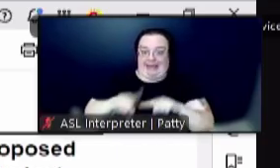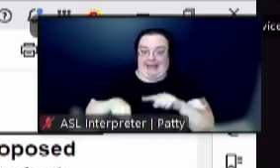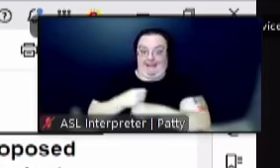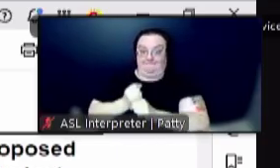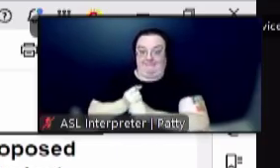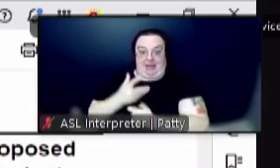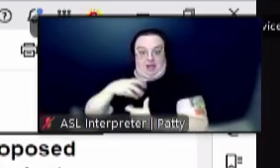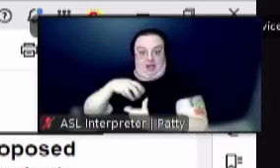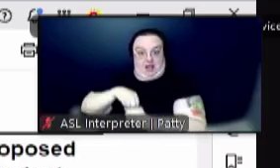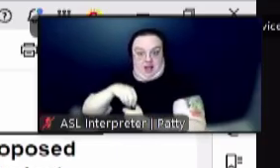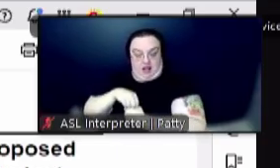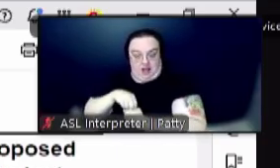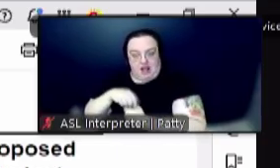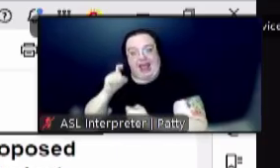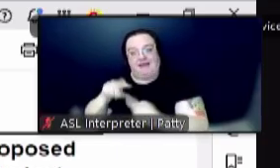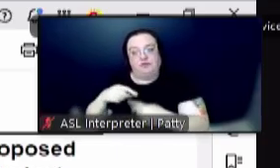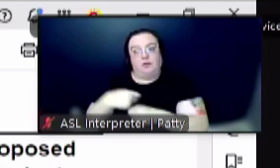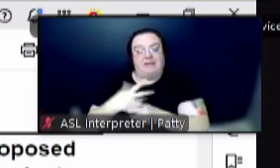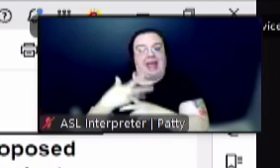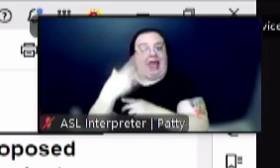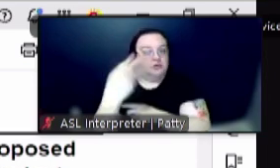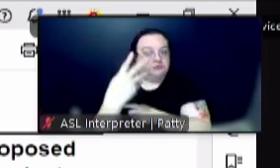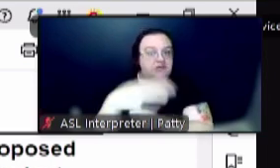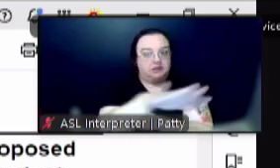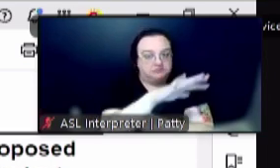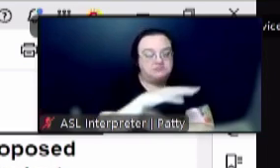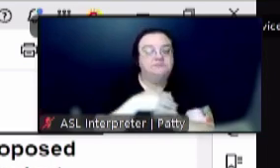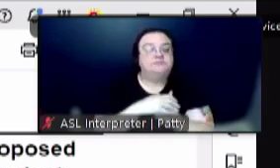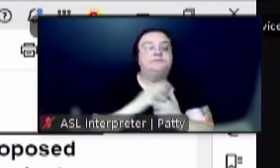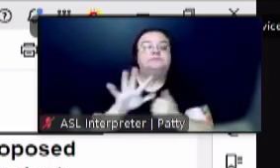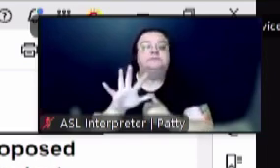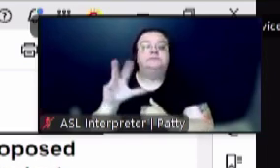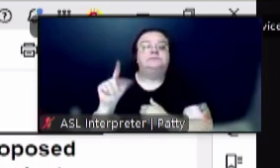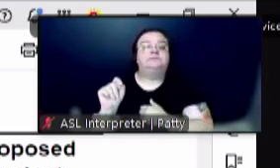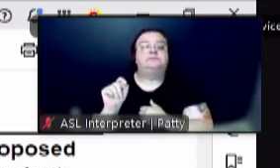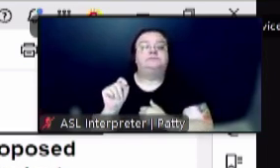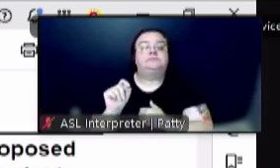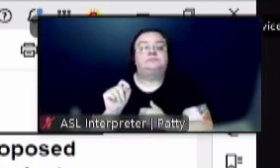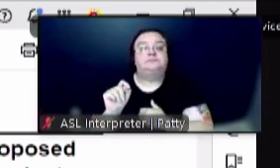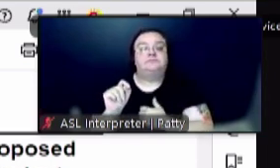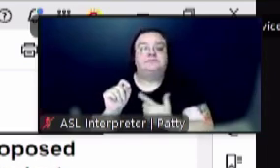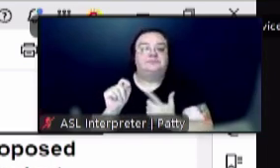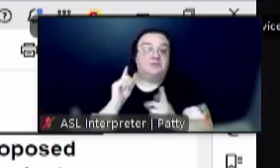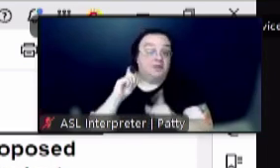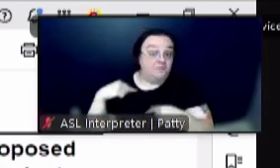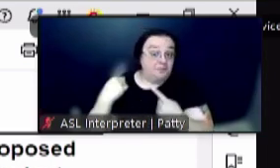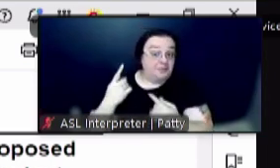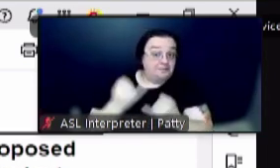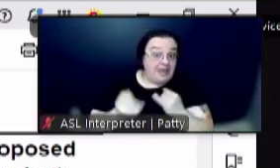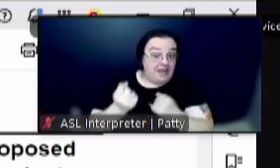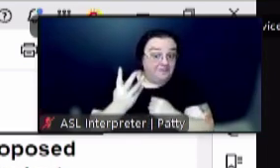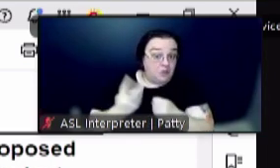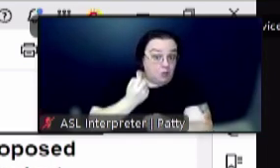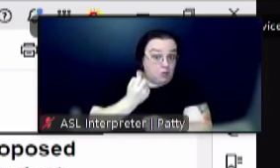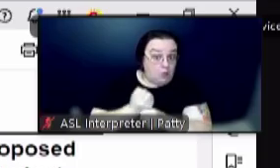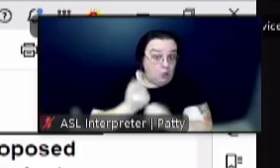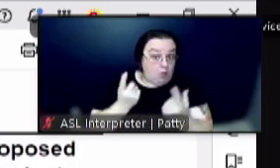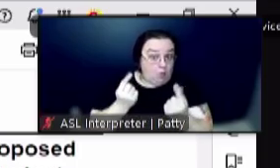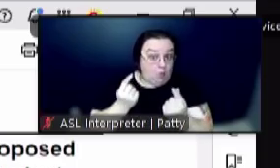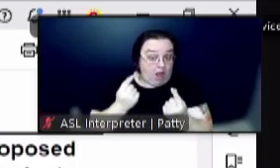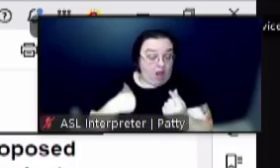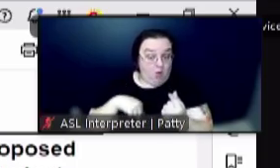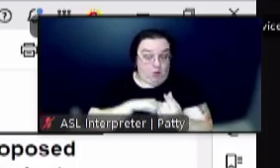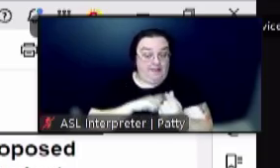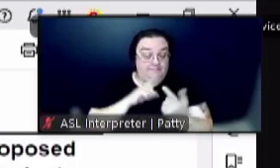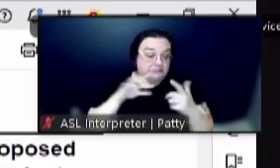made outside of house. But over the past few years, what we've been doing as